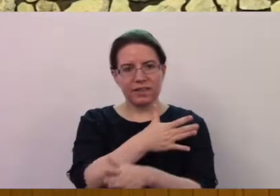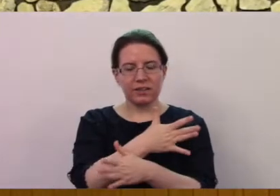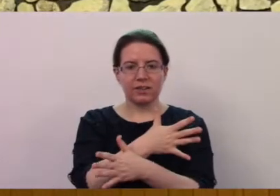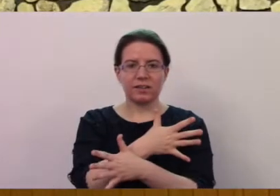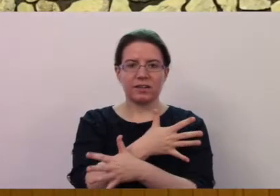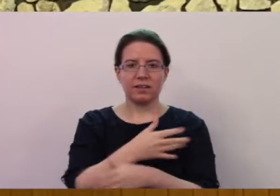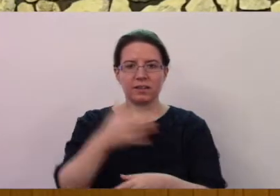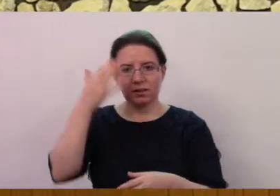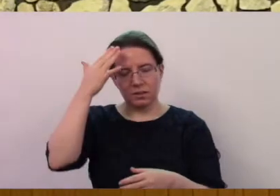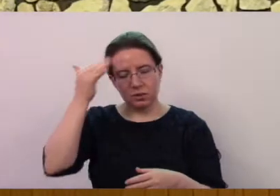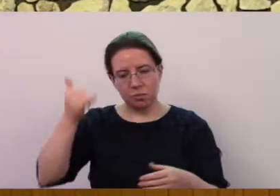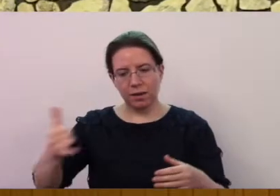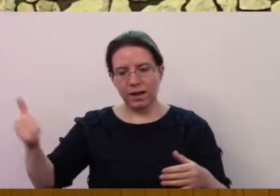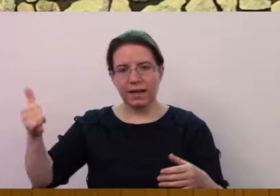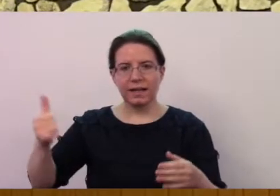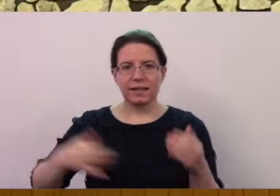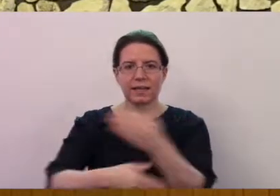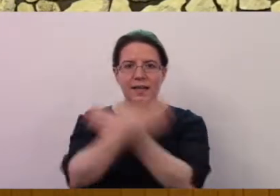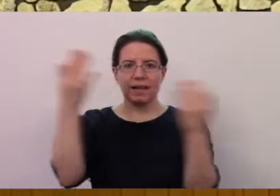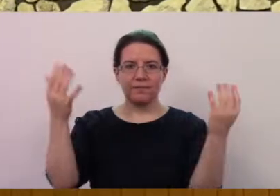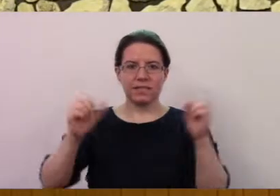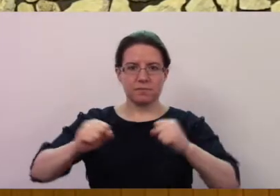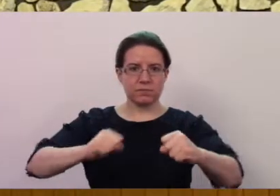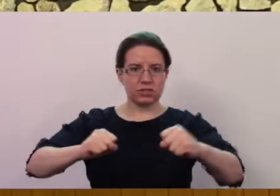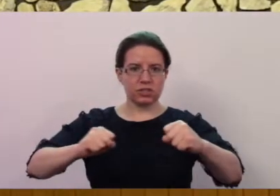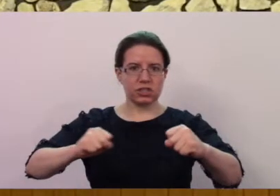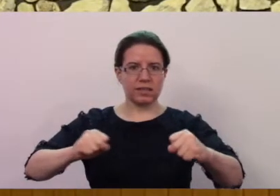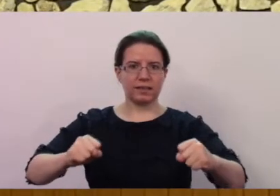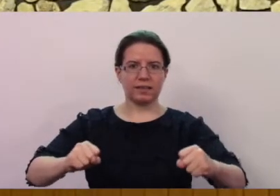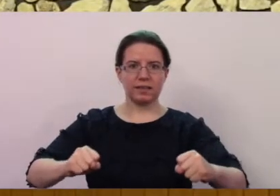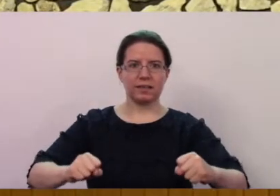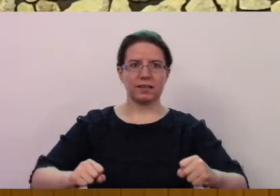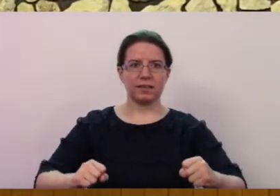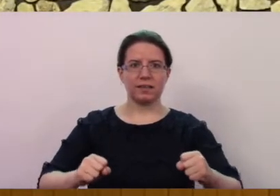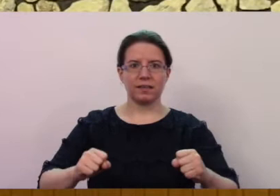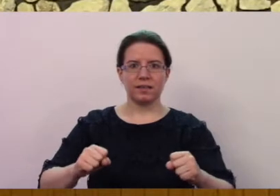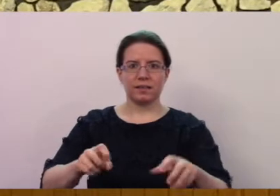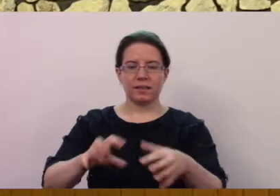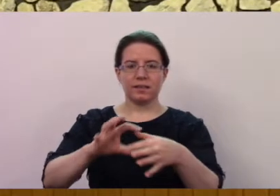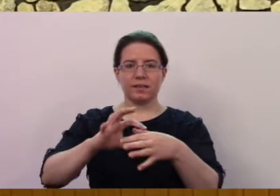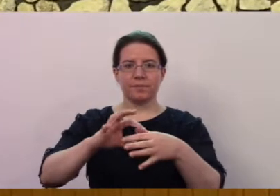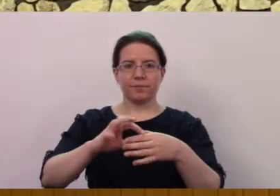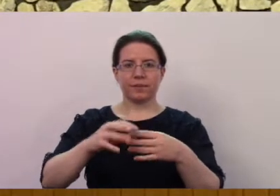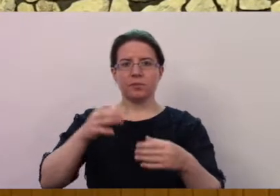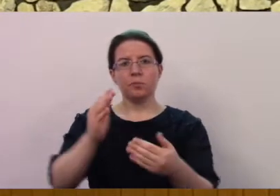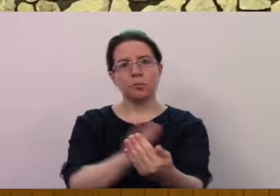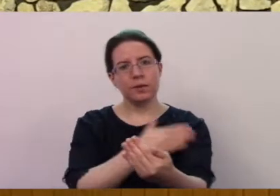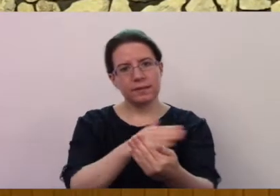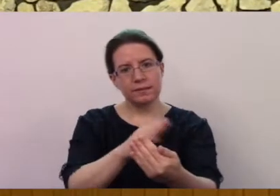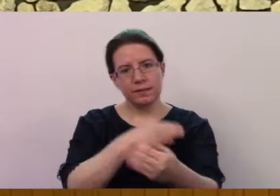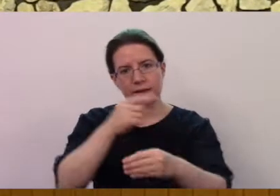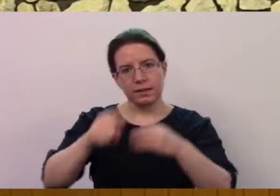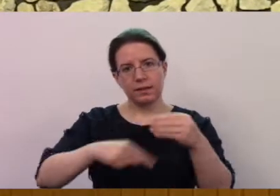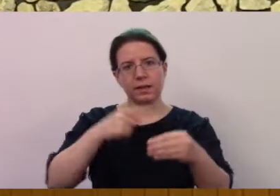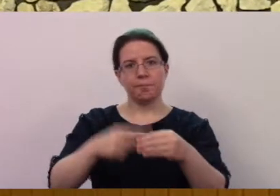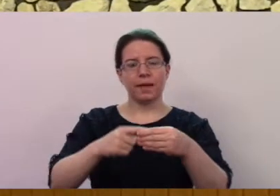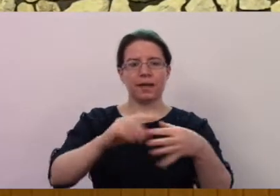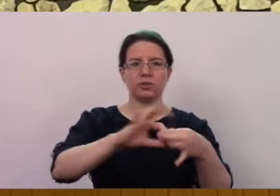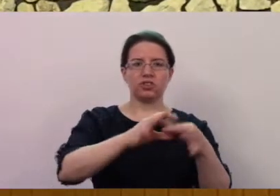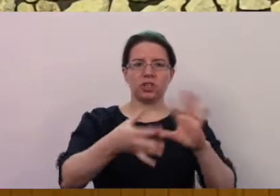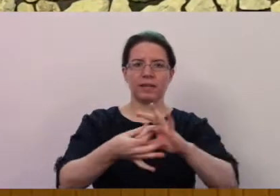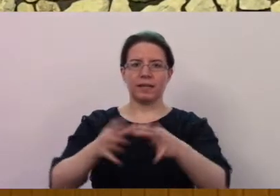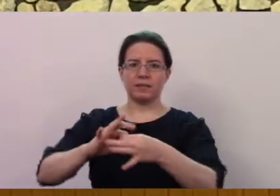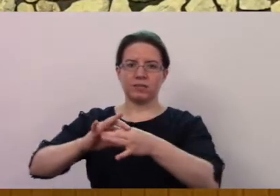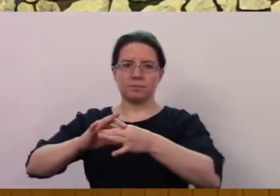shaken. Oh, we sing about chains are broken. And we sing about looking up